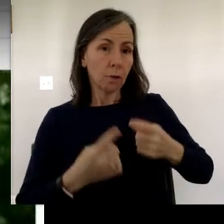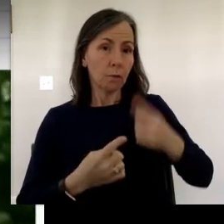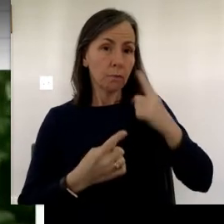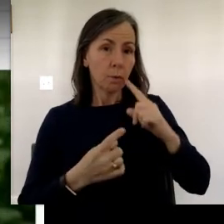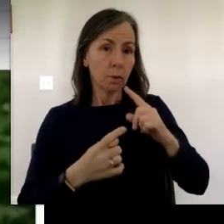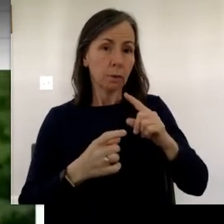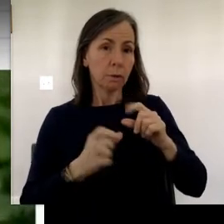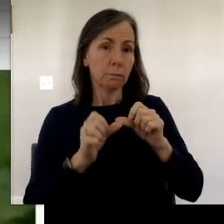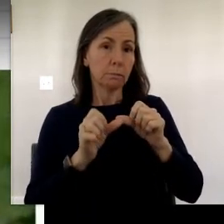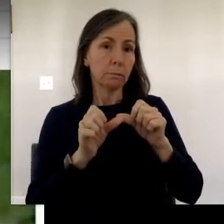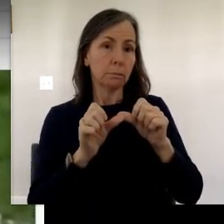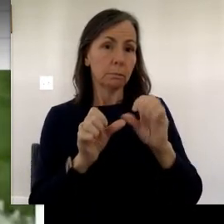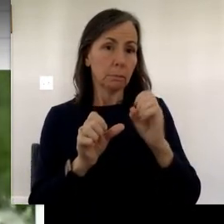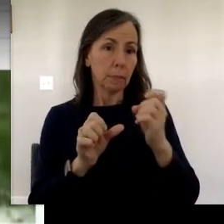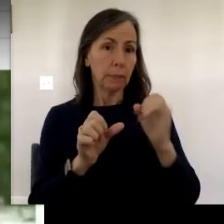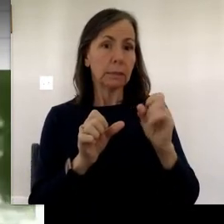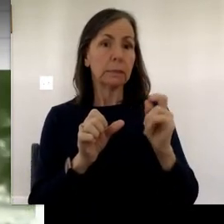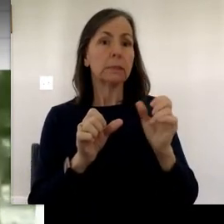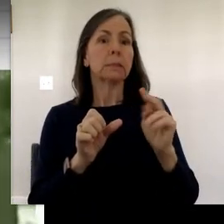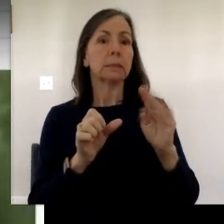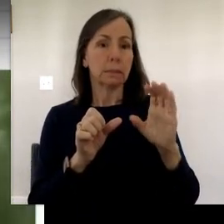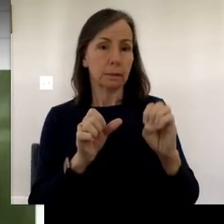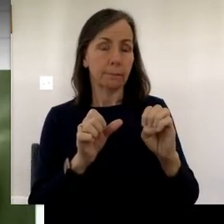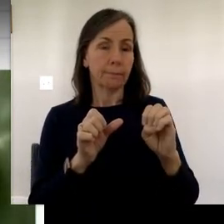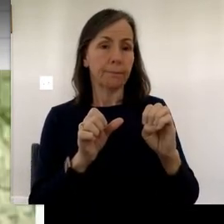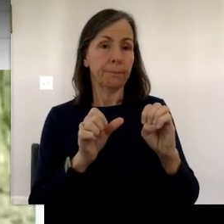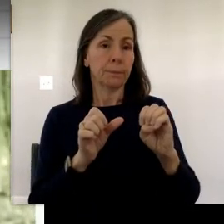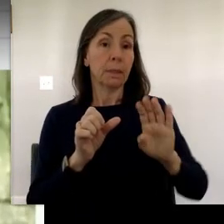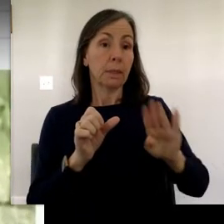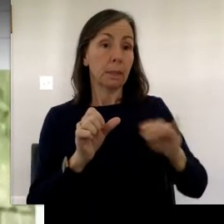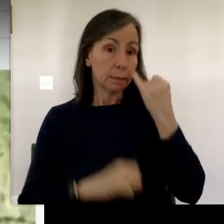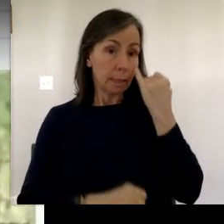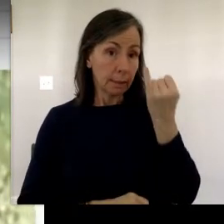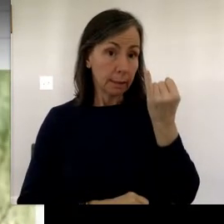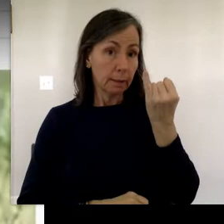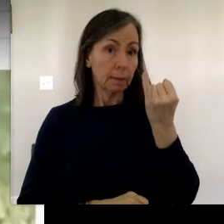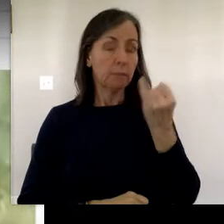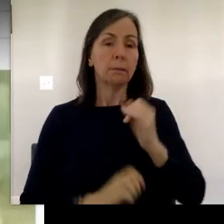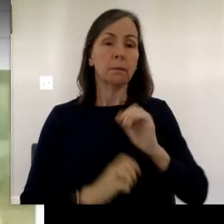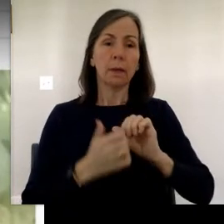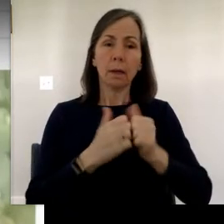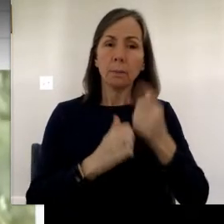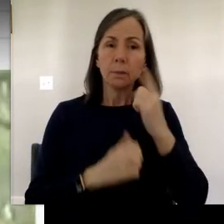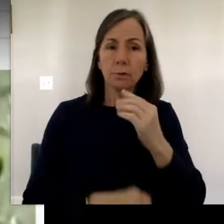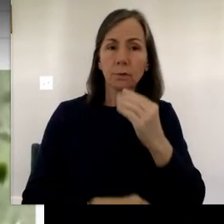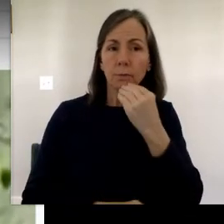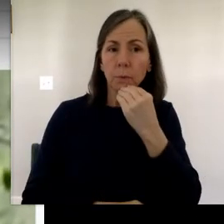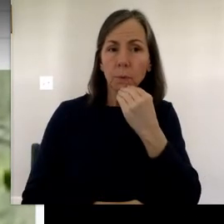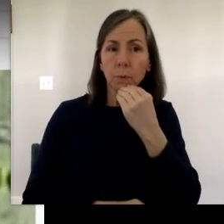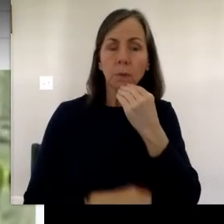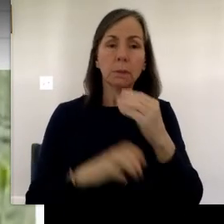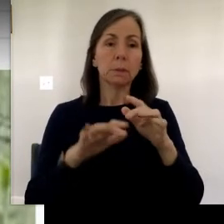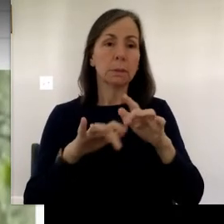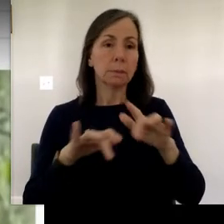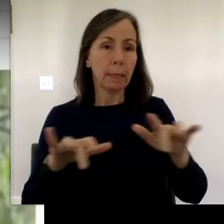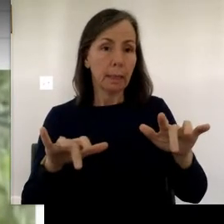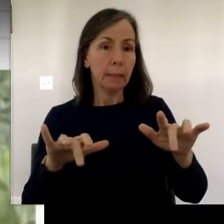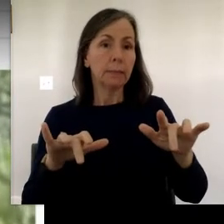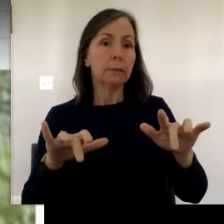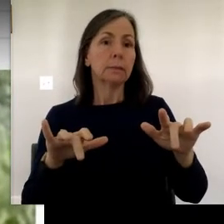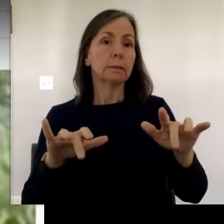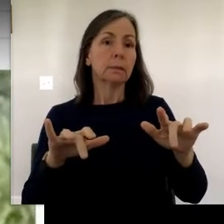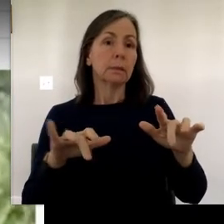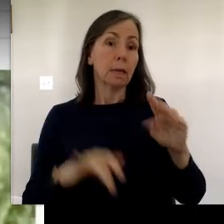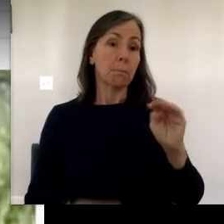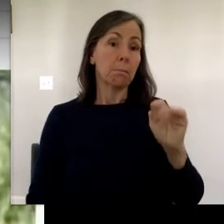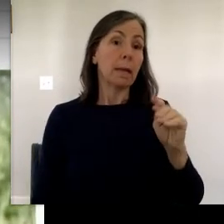think, was the competition for food and space and mates as